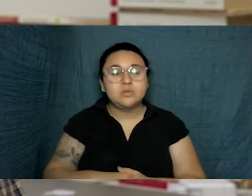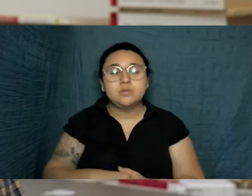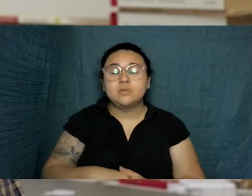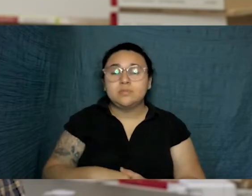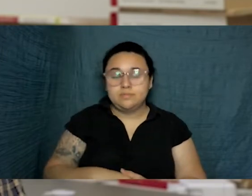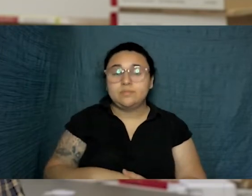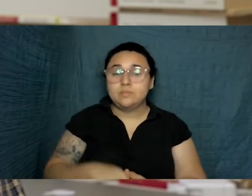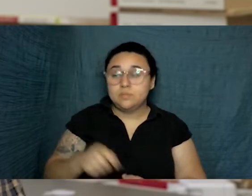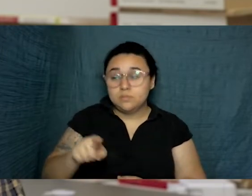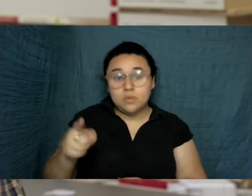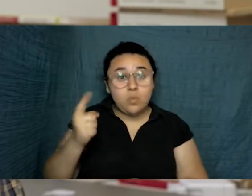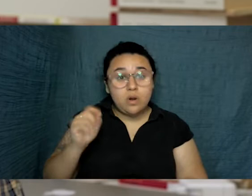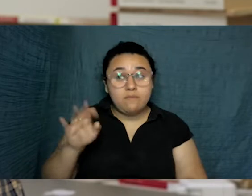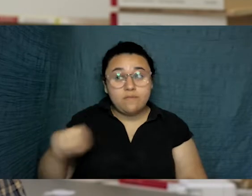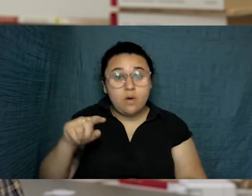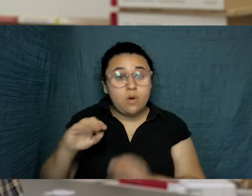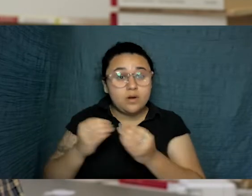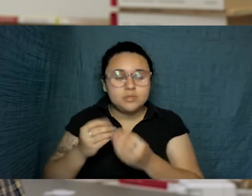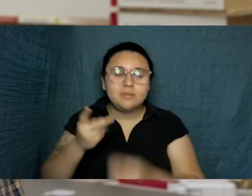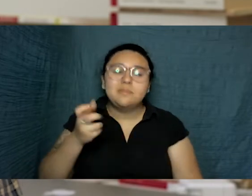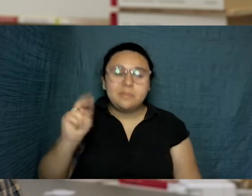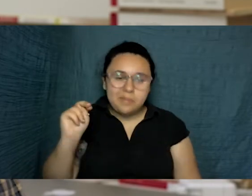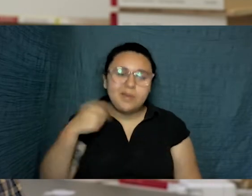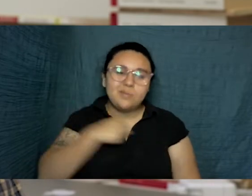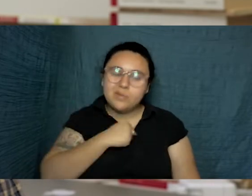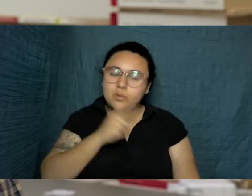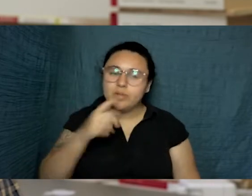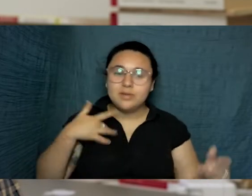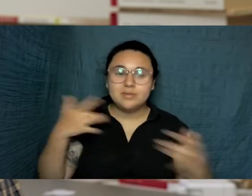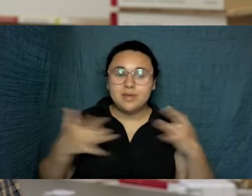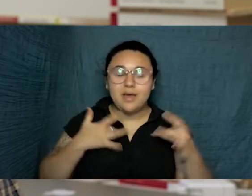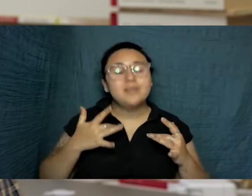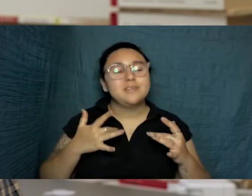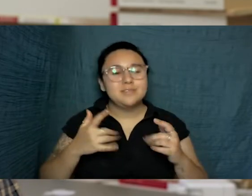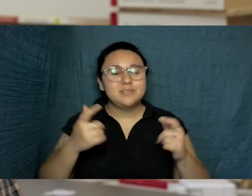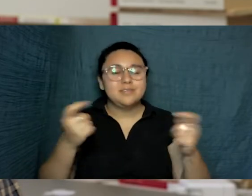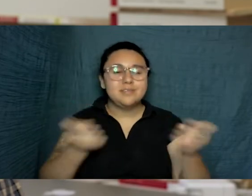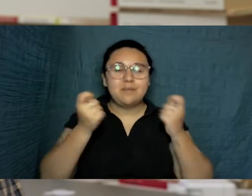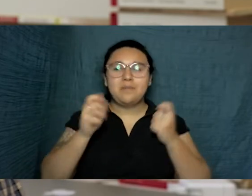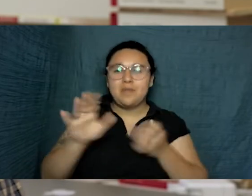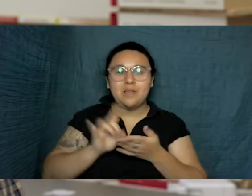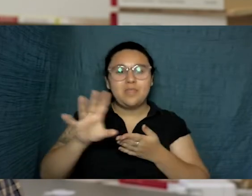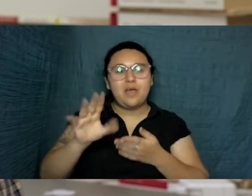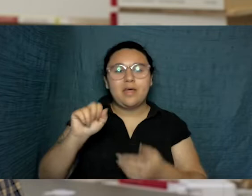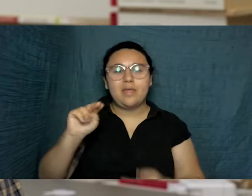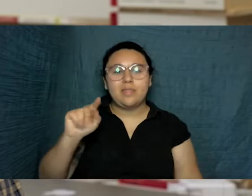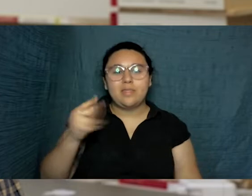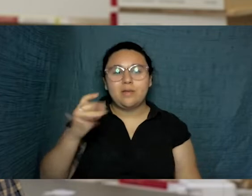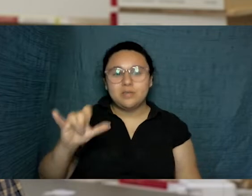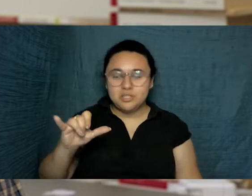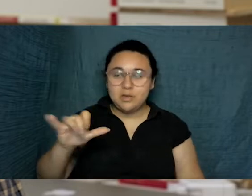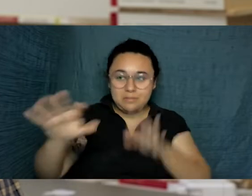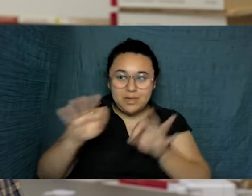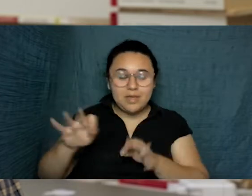has been one of those partners, and we're so excited to be celebrating the launch of this year's anthology. Selecting some of